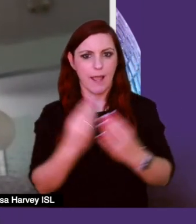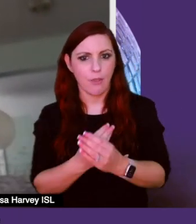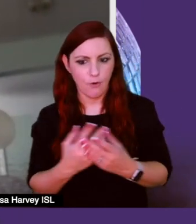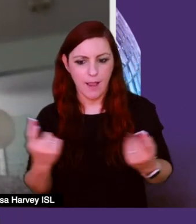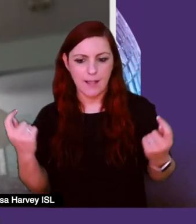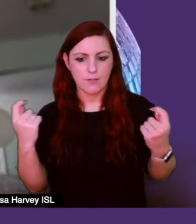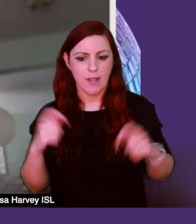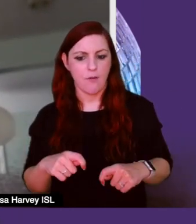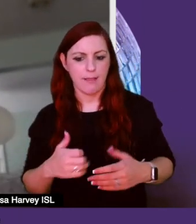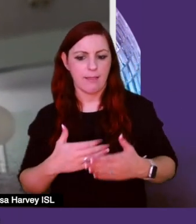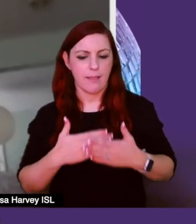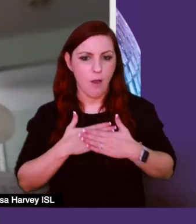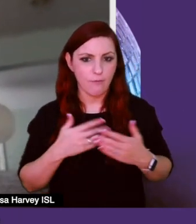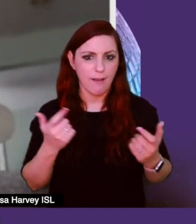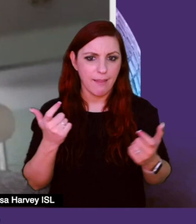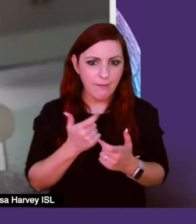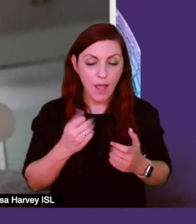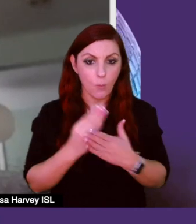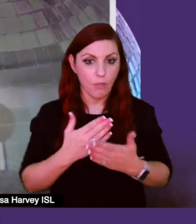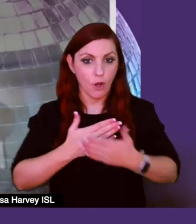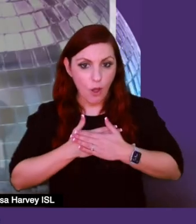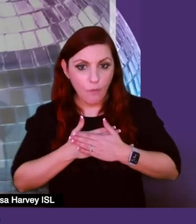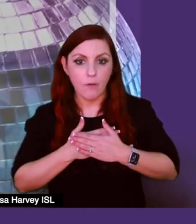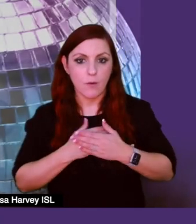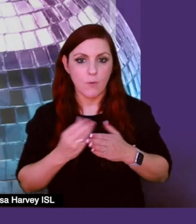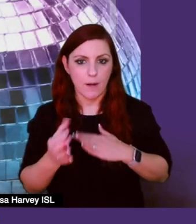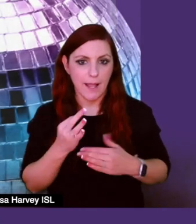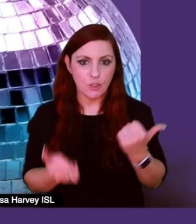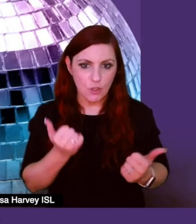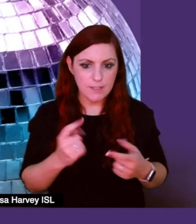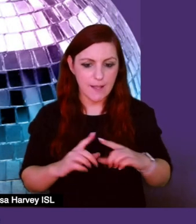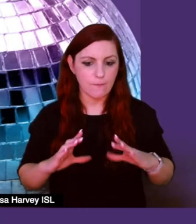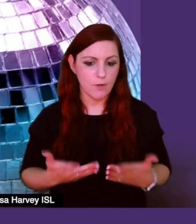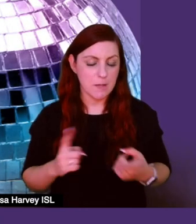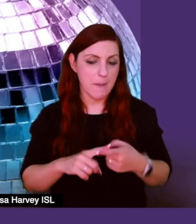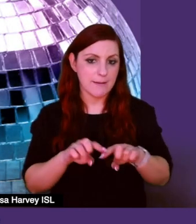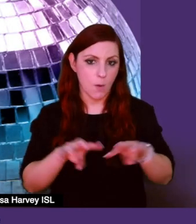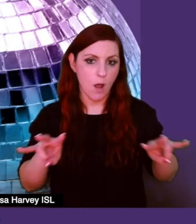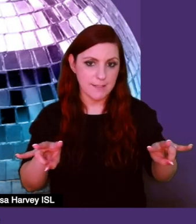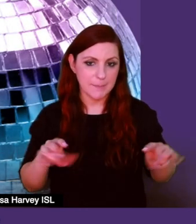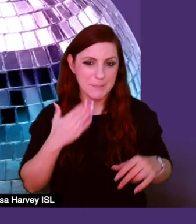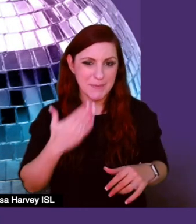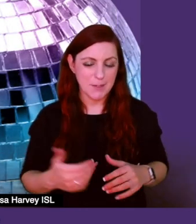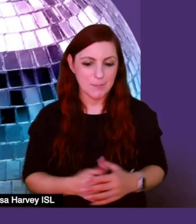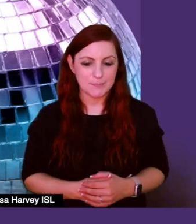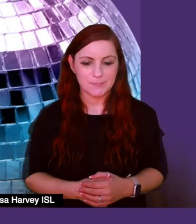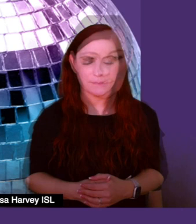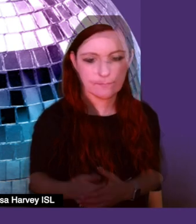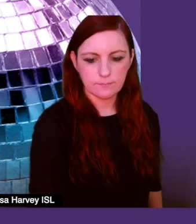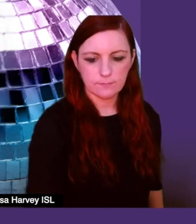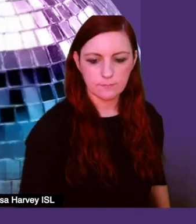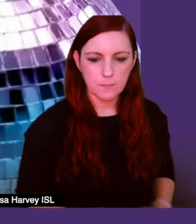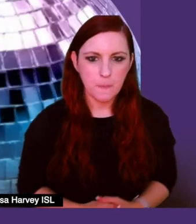But share with love, and with love will come justice and freedom and equality. Thank you. Thank